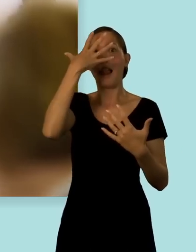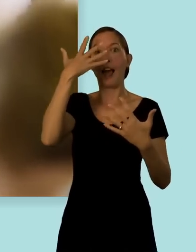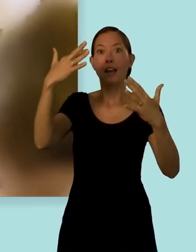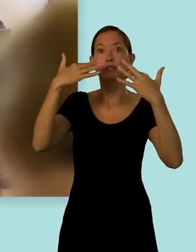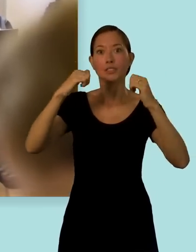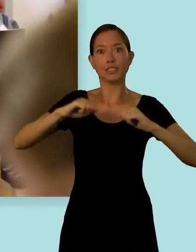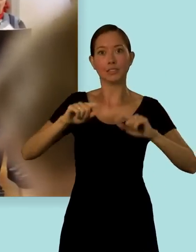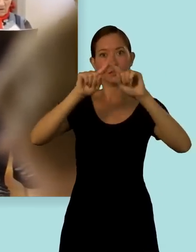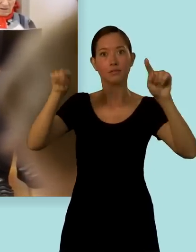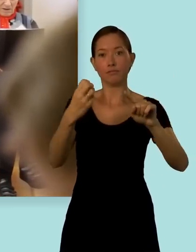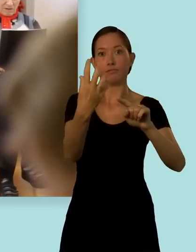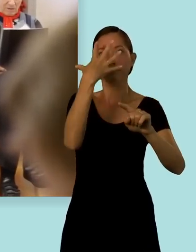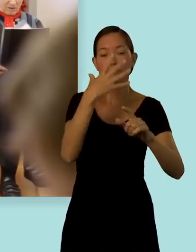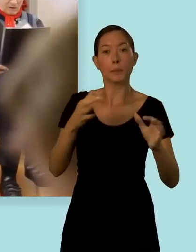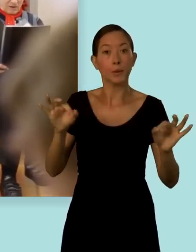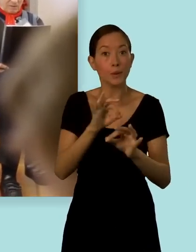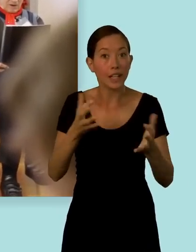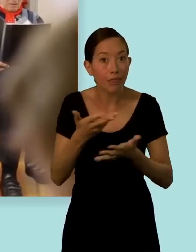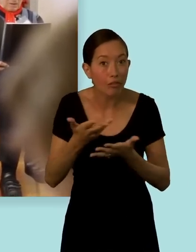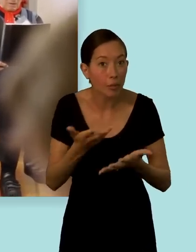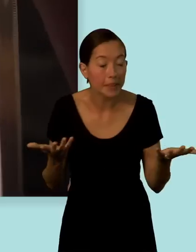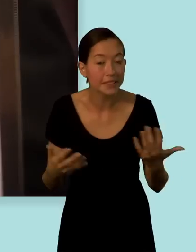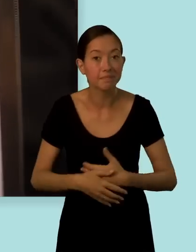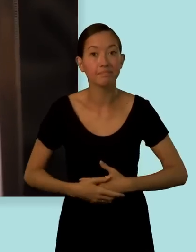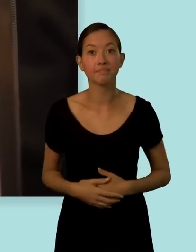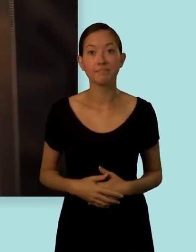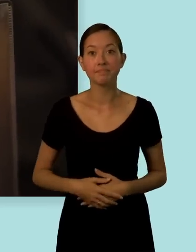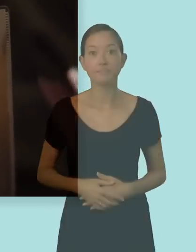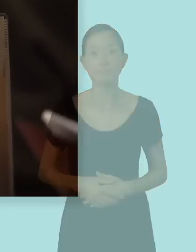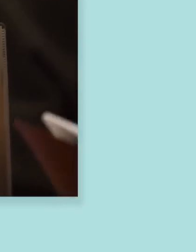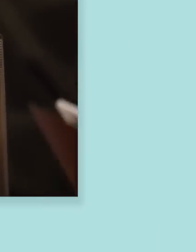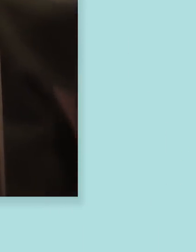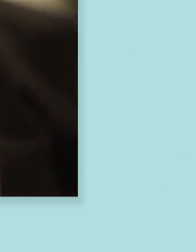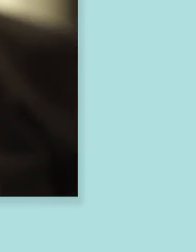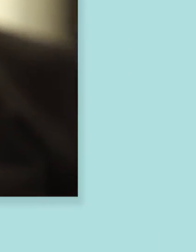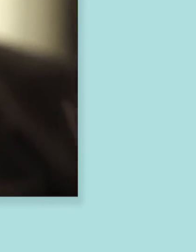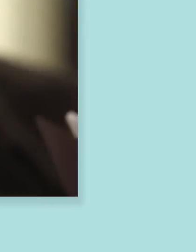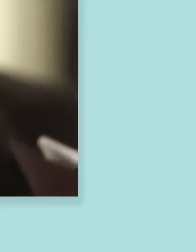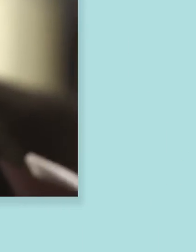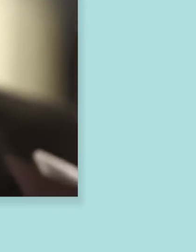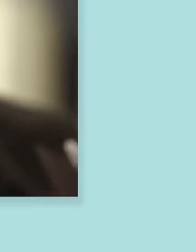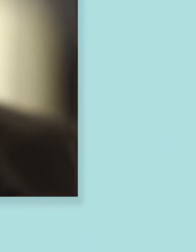light therapy, where you sit in front of a light box, and music therapy.